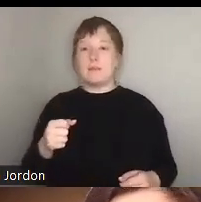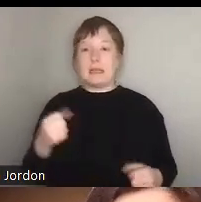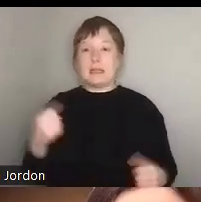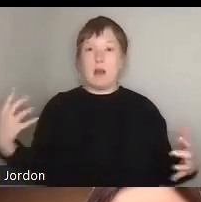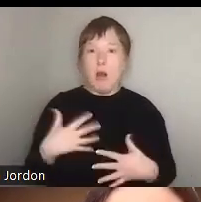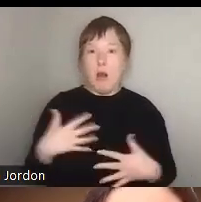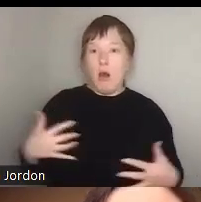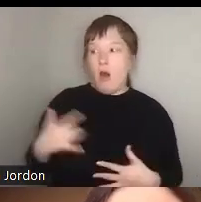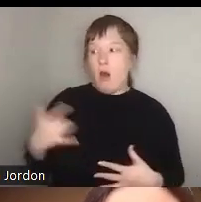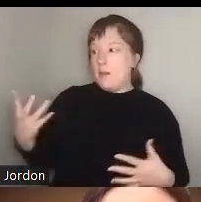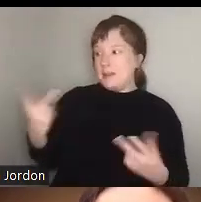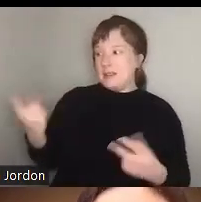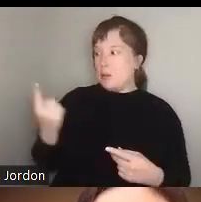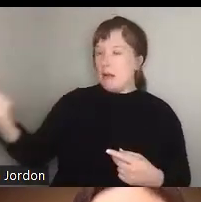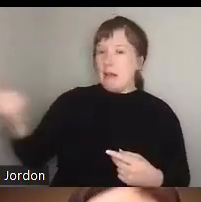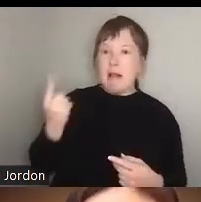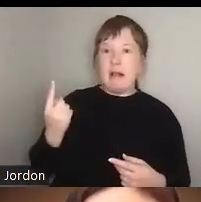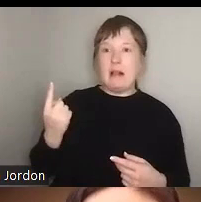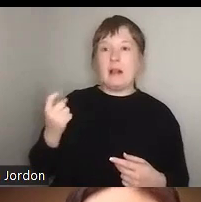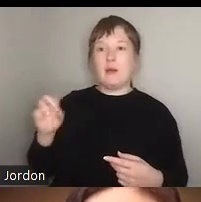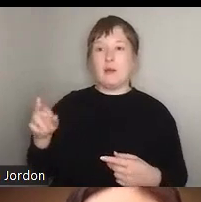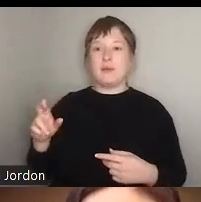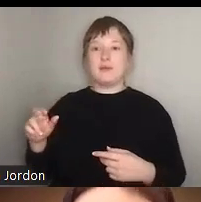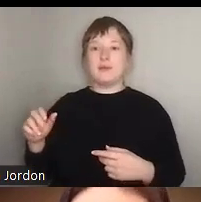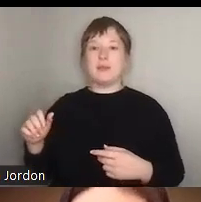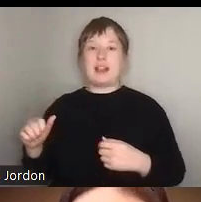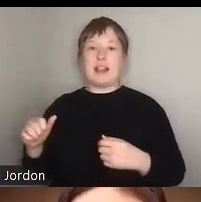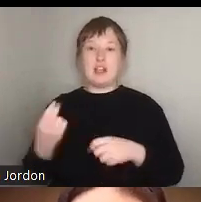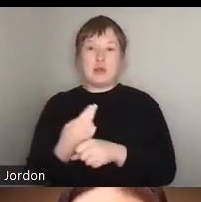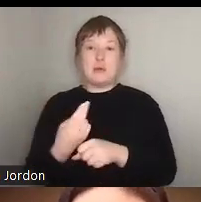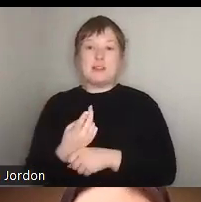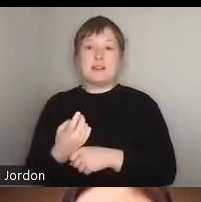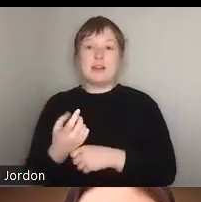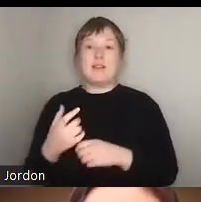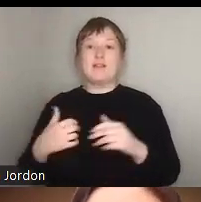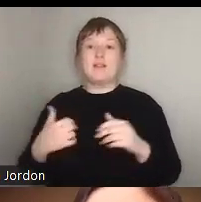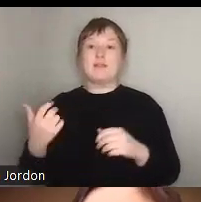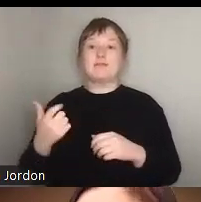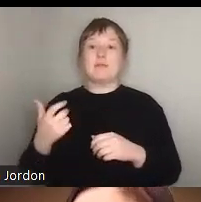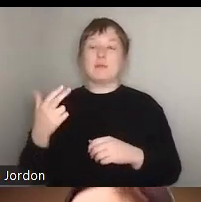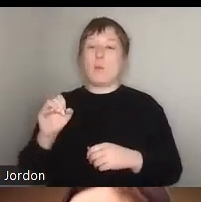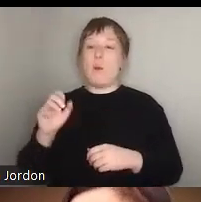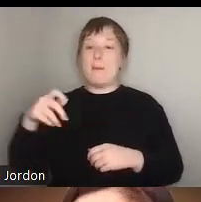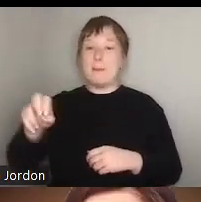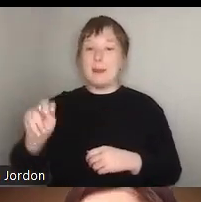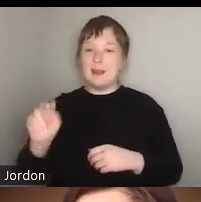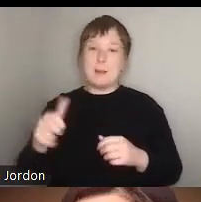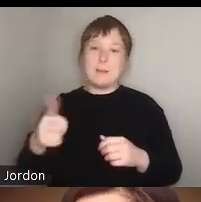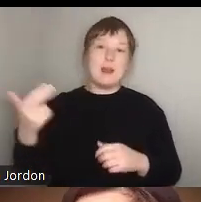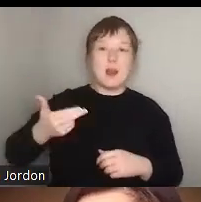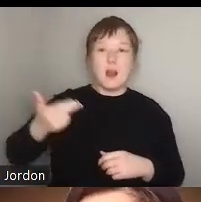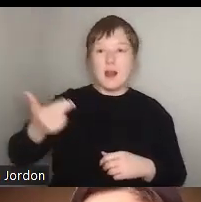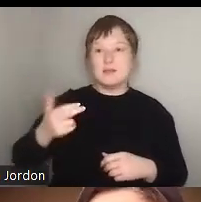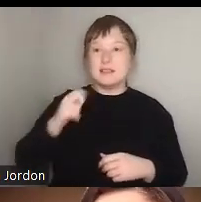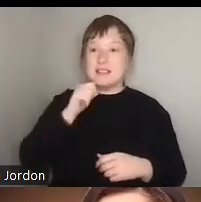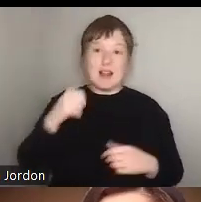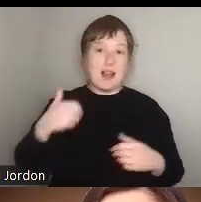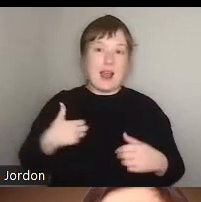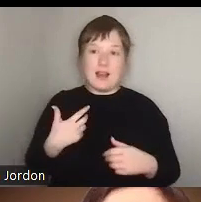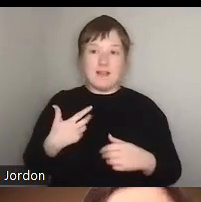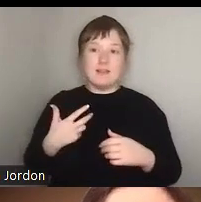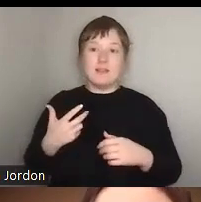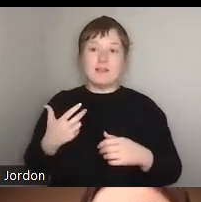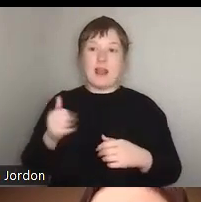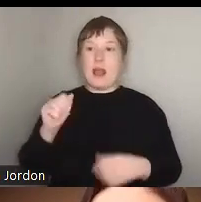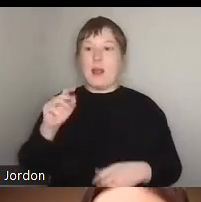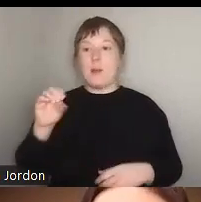to happen. For example, threat and use of a deadly weapon, and that top definition can be a gun that is not loaded. There's been a case